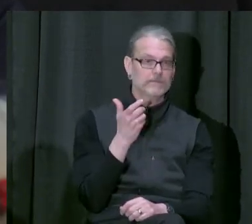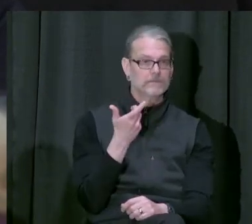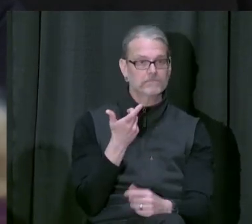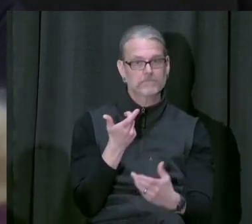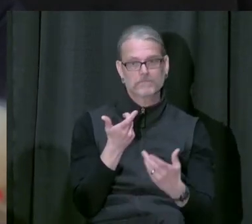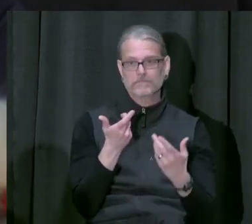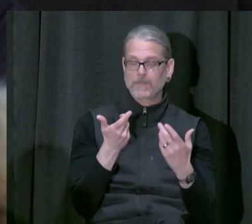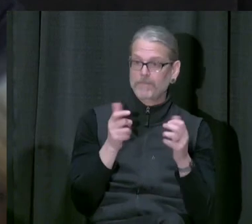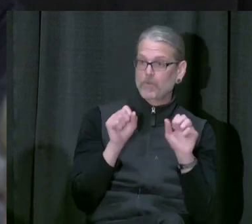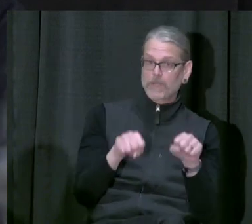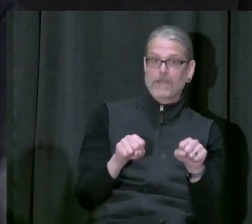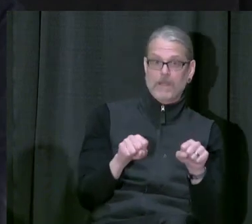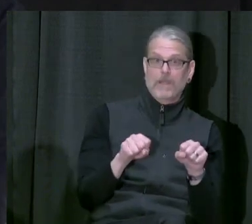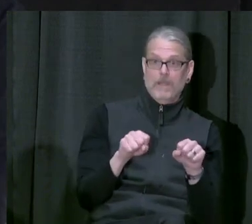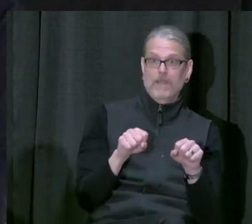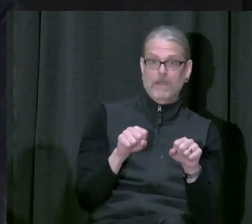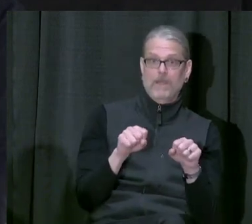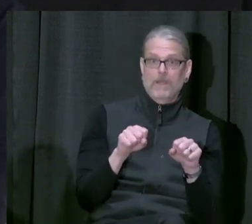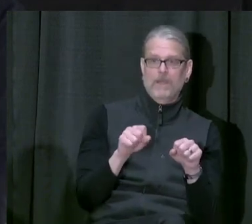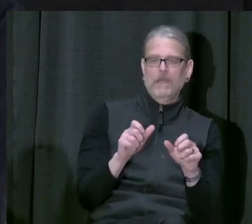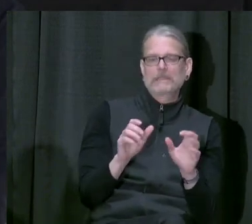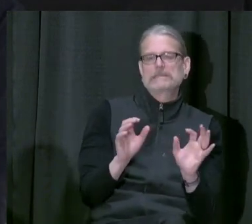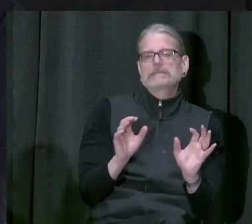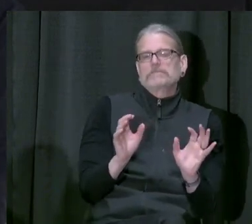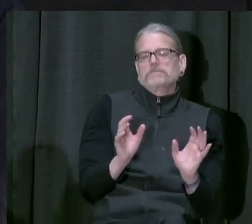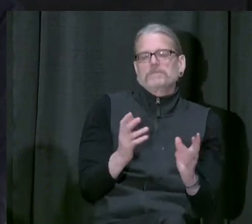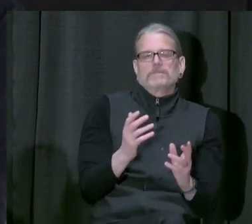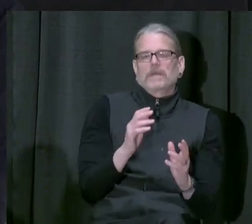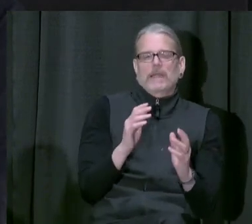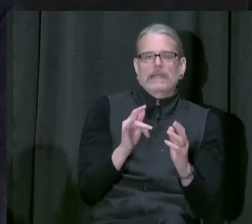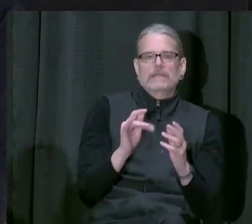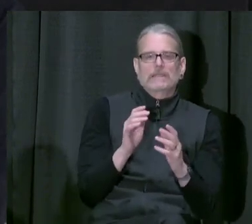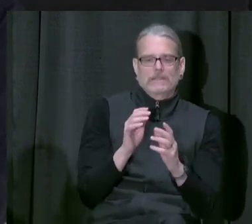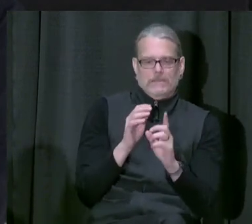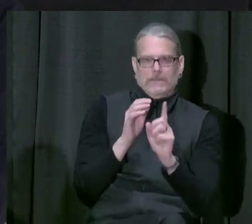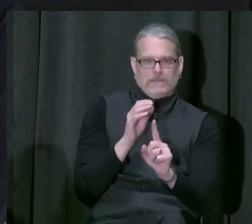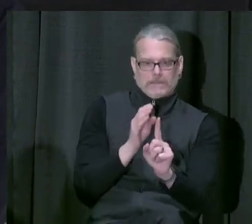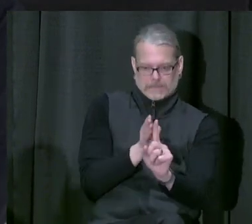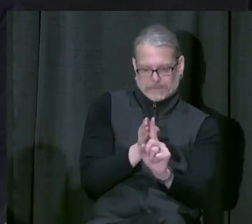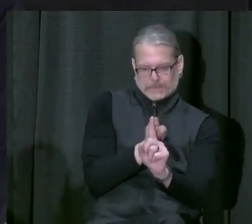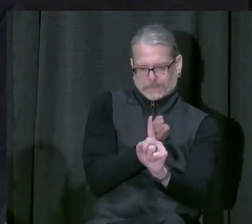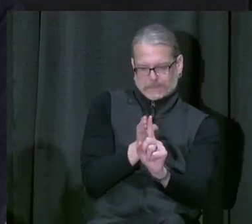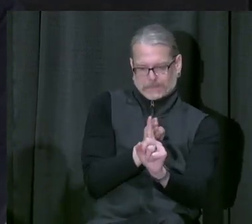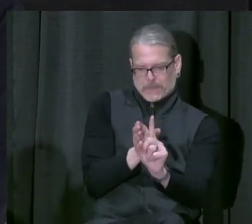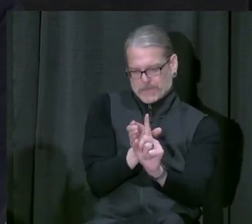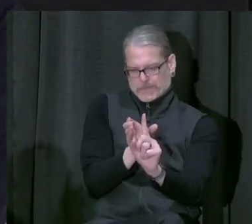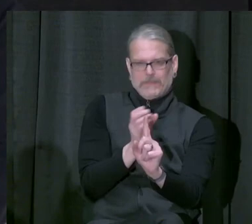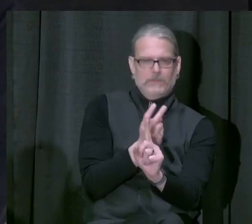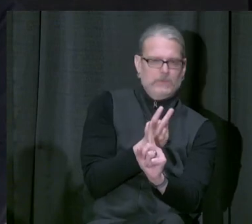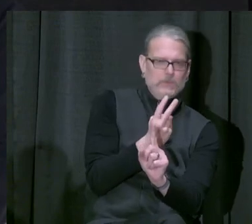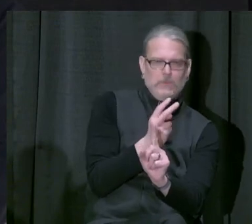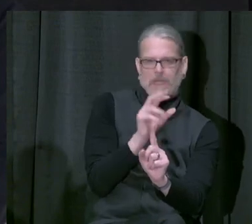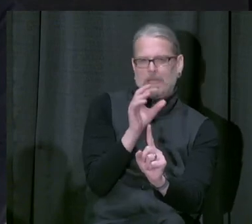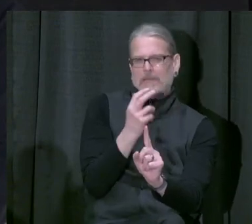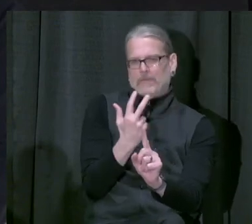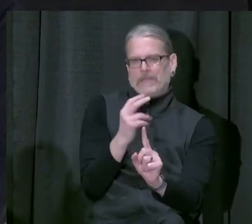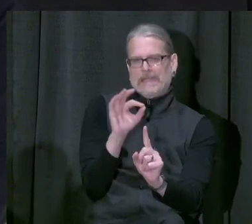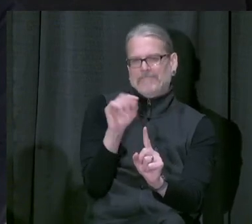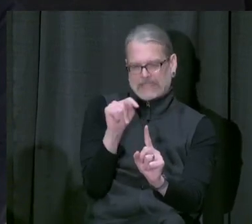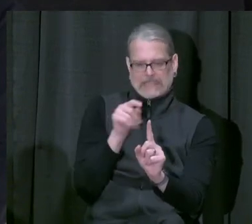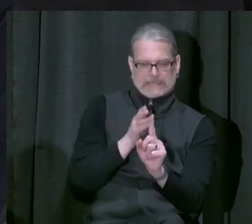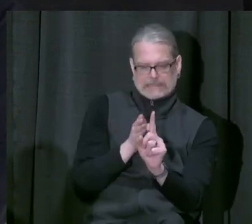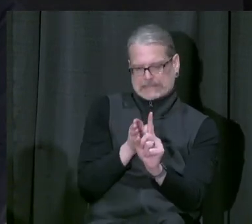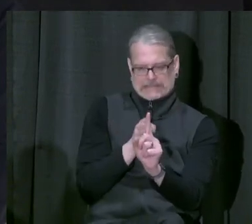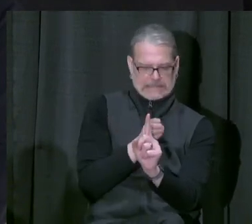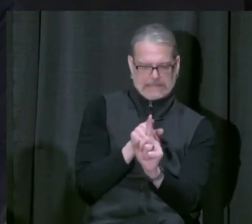we can get you sub-meter accuracy, so 2 or 3 feet. But when you think about it, when you're walking along, voiceover is talking, the thing